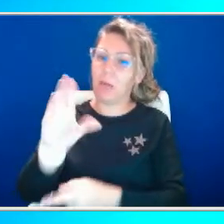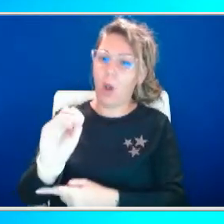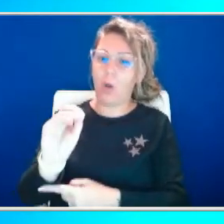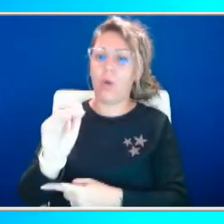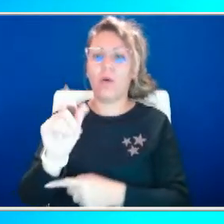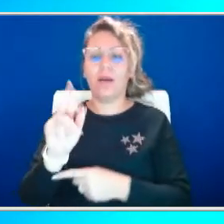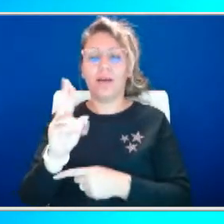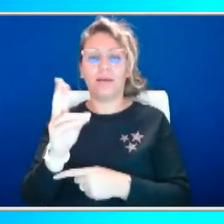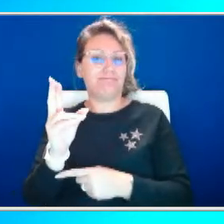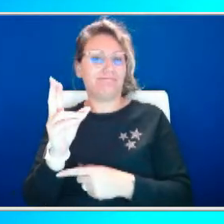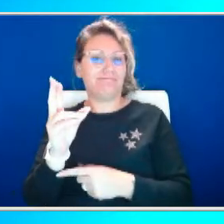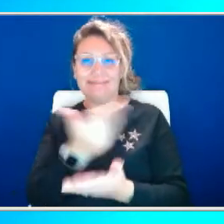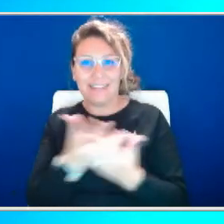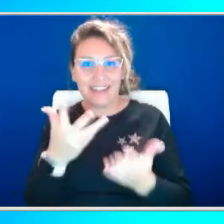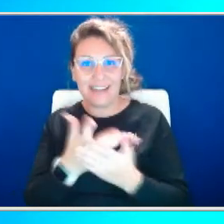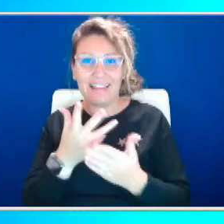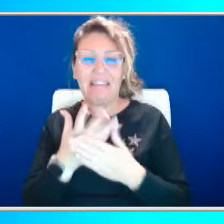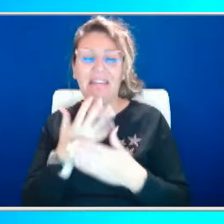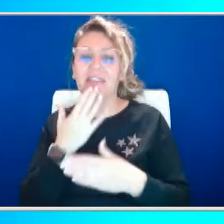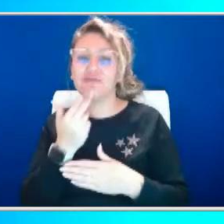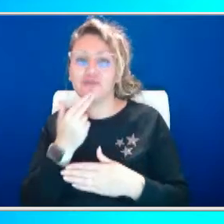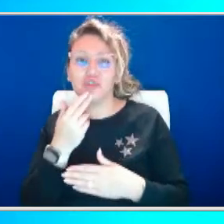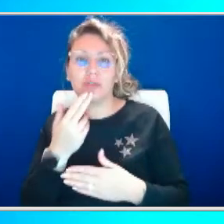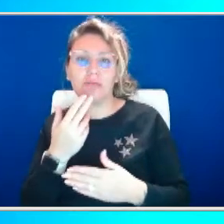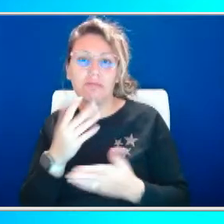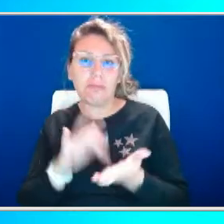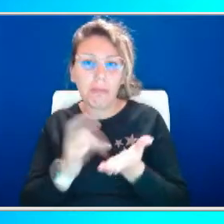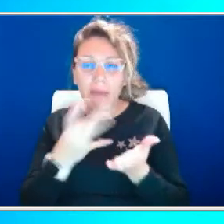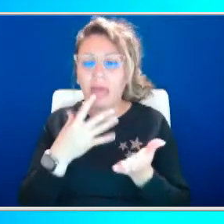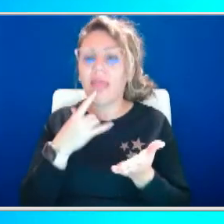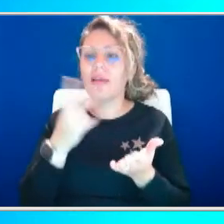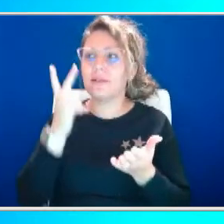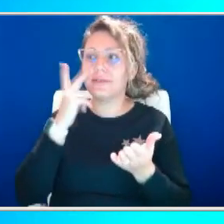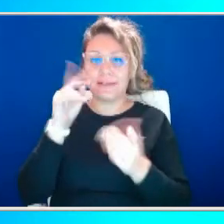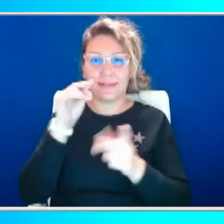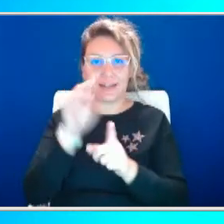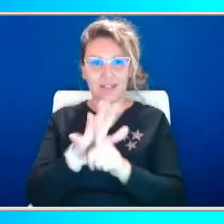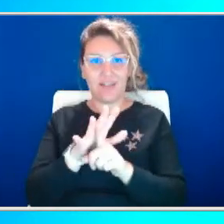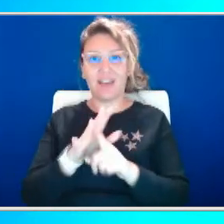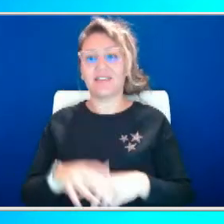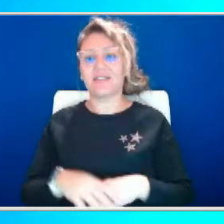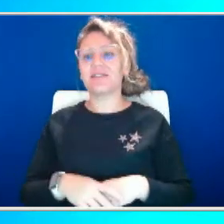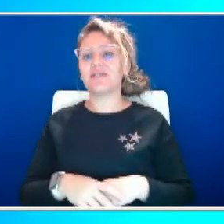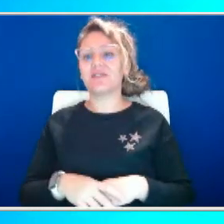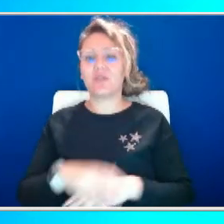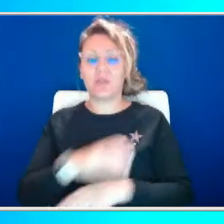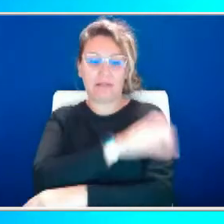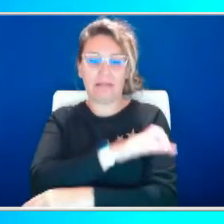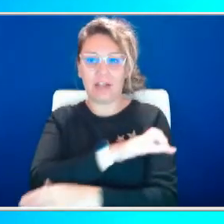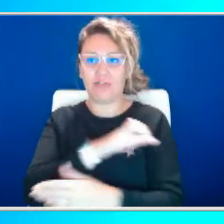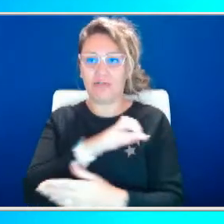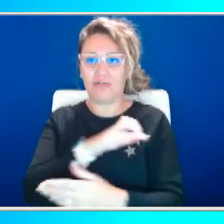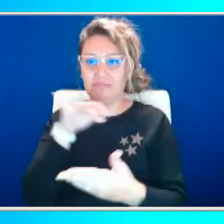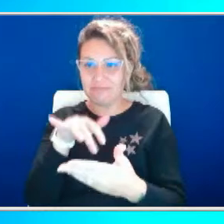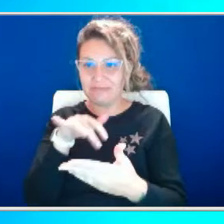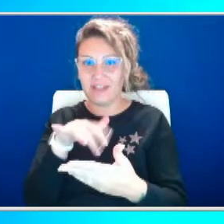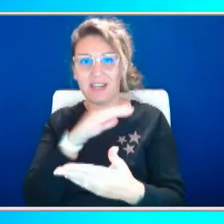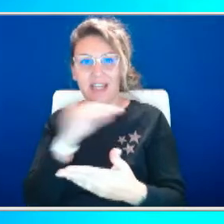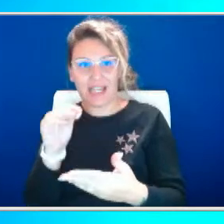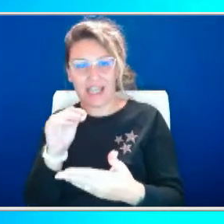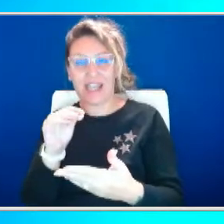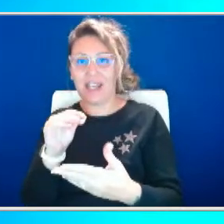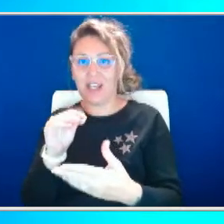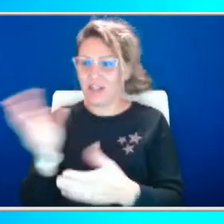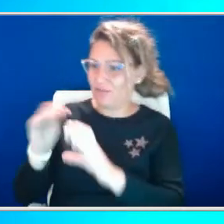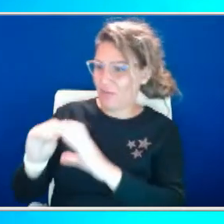someone kind of a sugar pill or something like that, you can sometimes see an effect. So in a clinical study, when you actually kind of put in the device in